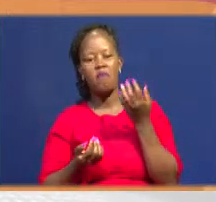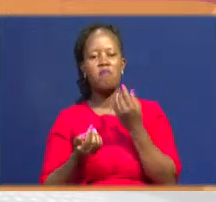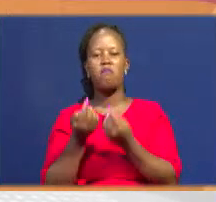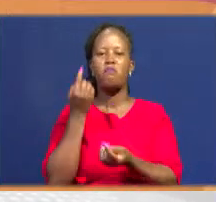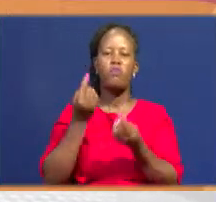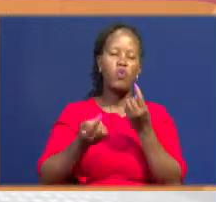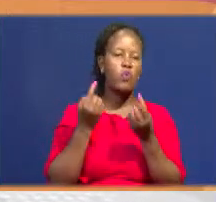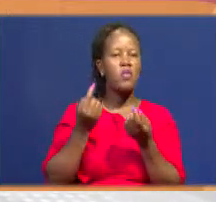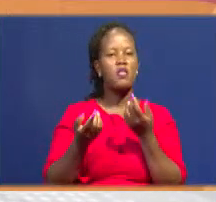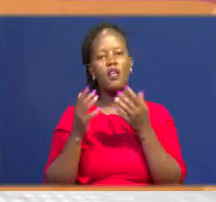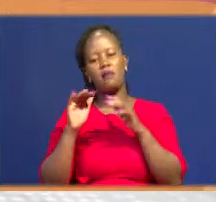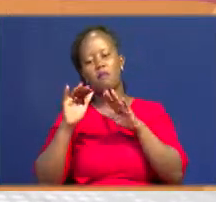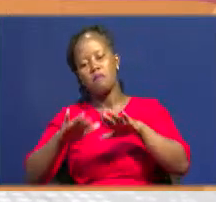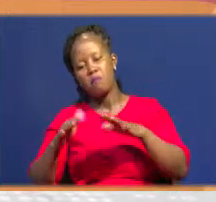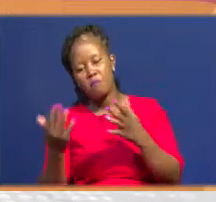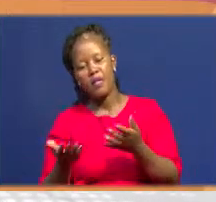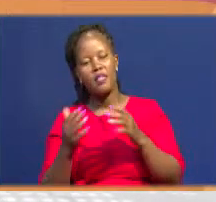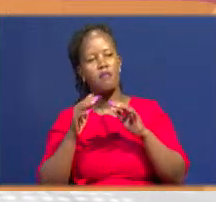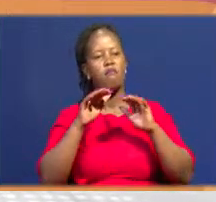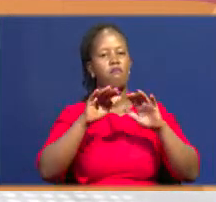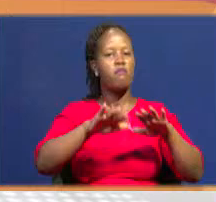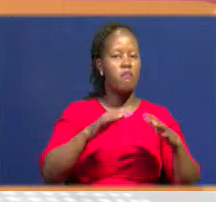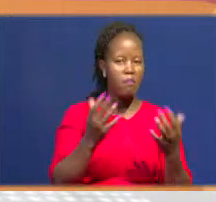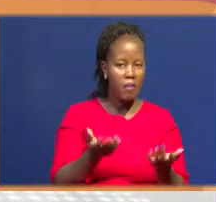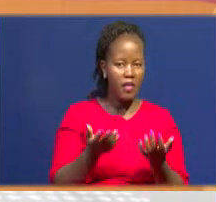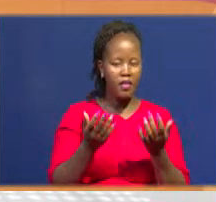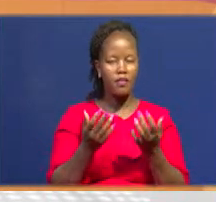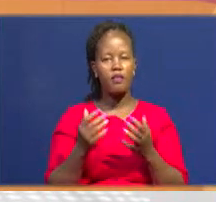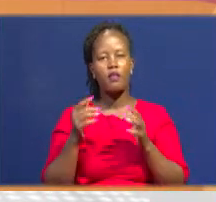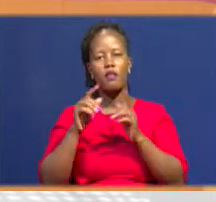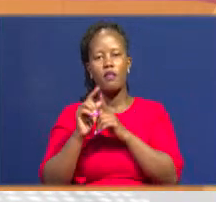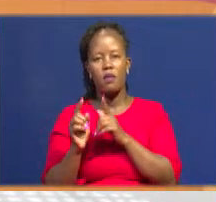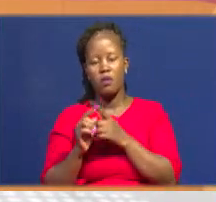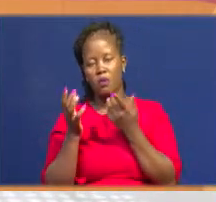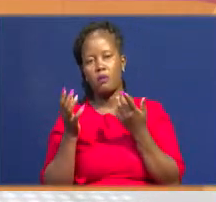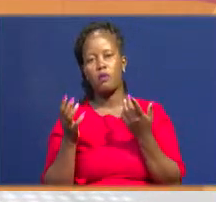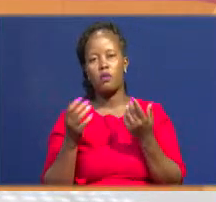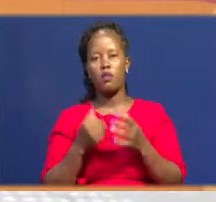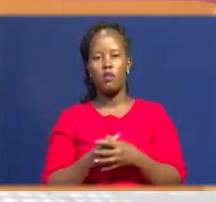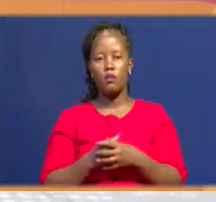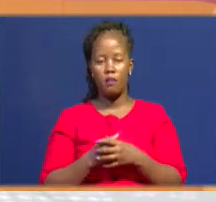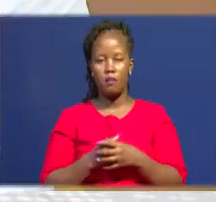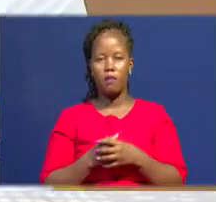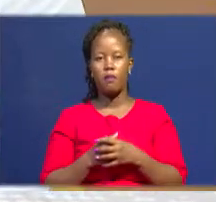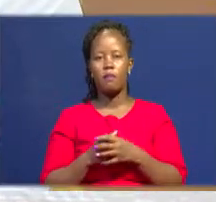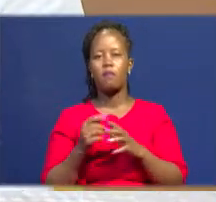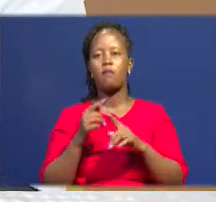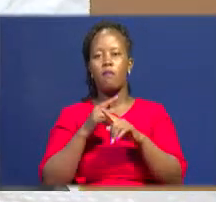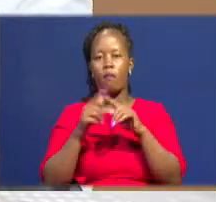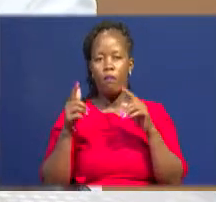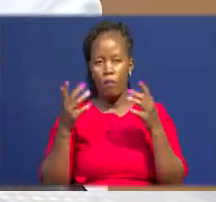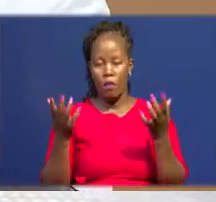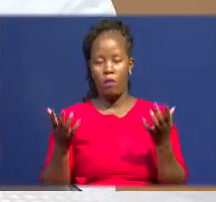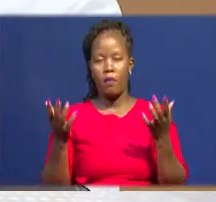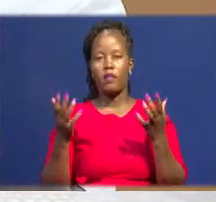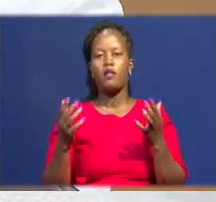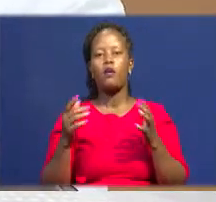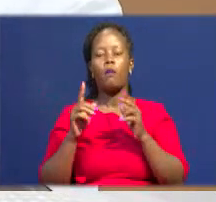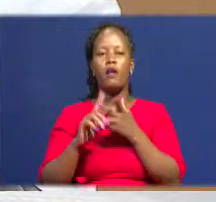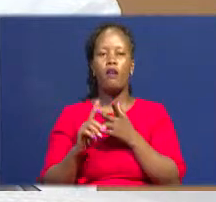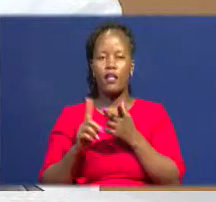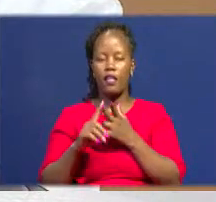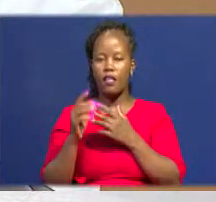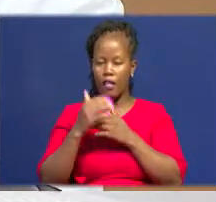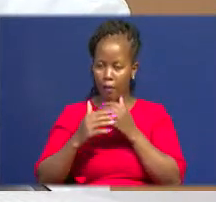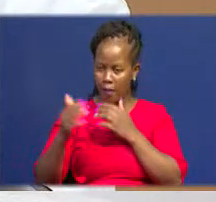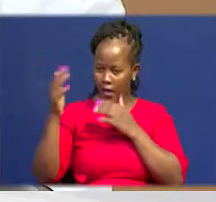and all that. What are the safety regulations so that you don't have a bushfire? No. Mm-hmm. We always tell them. In fact, we have dedicated areas where, especially